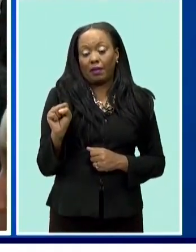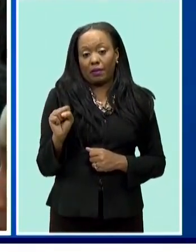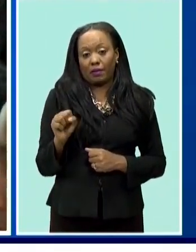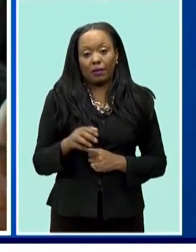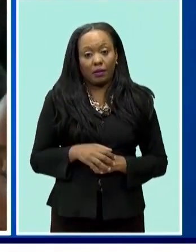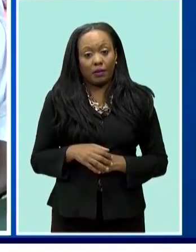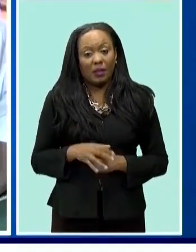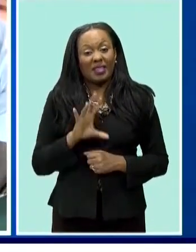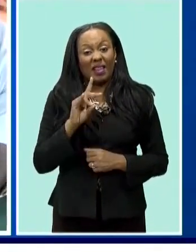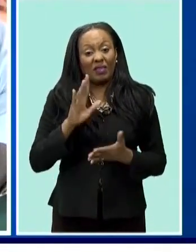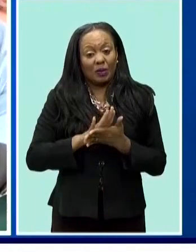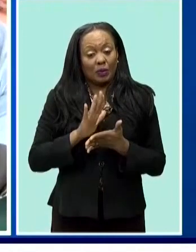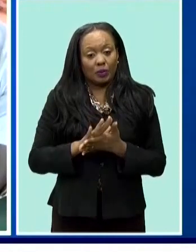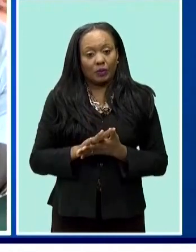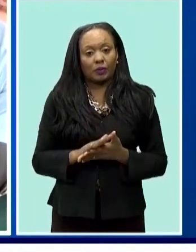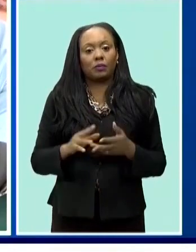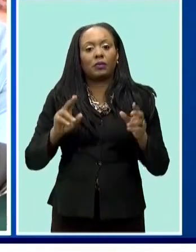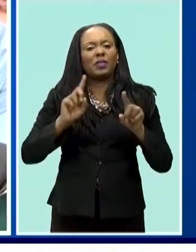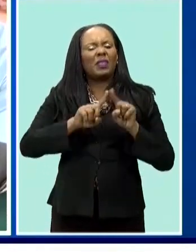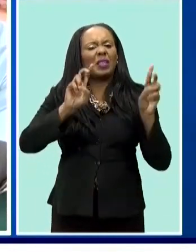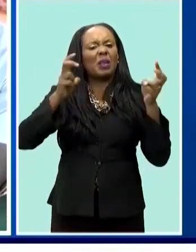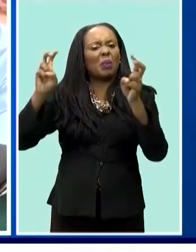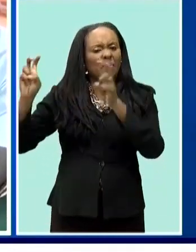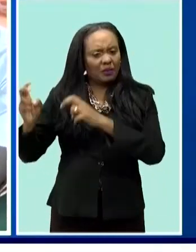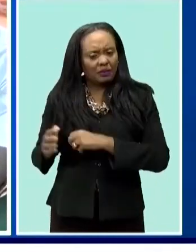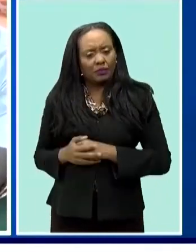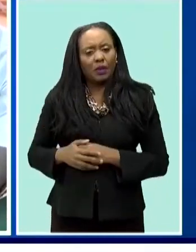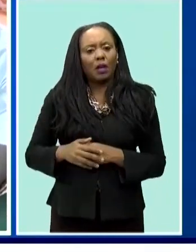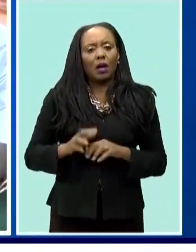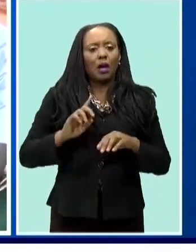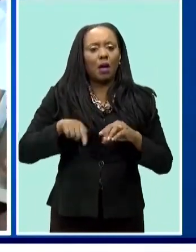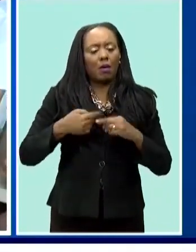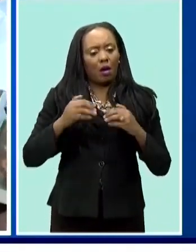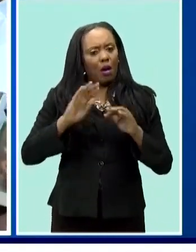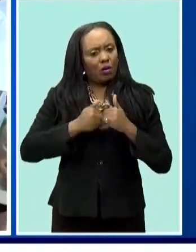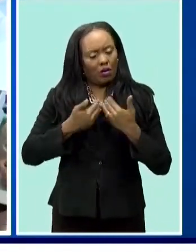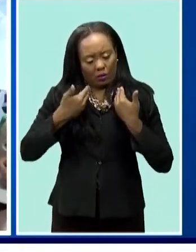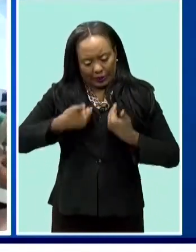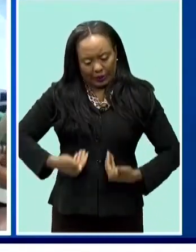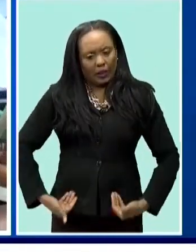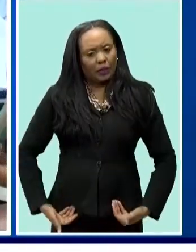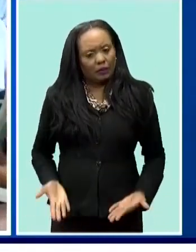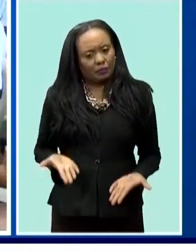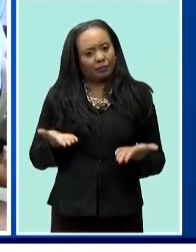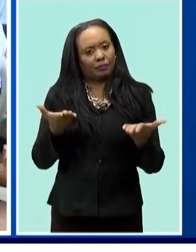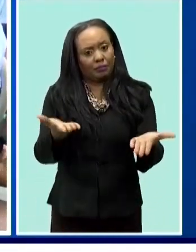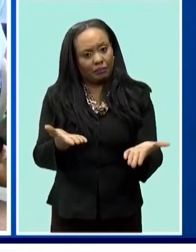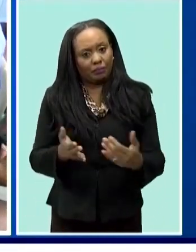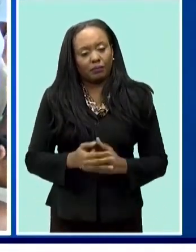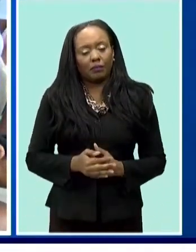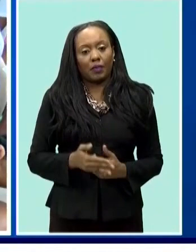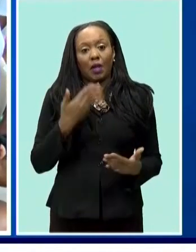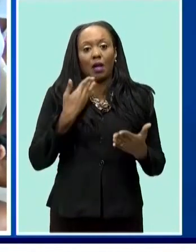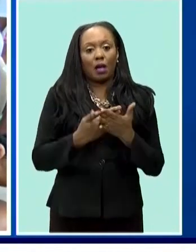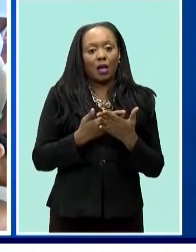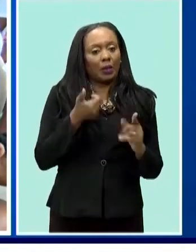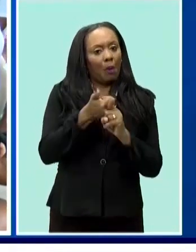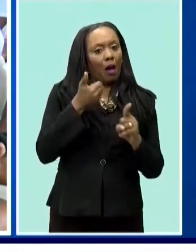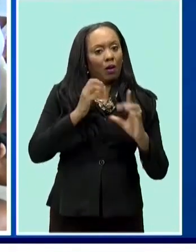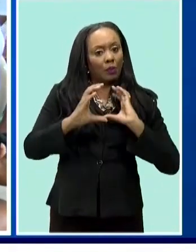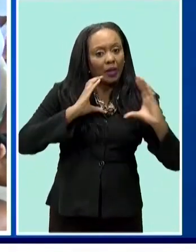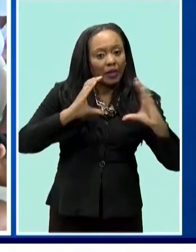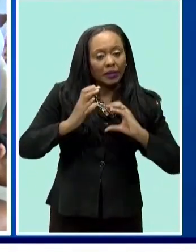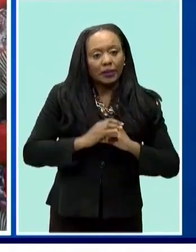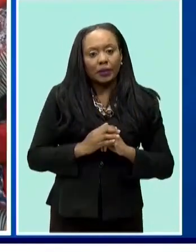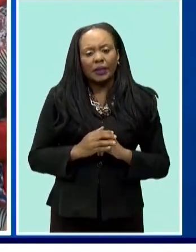program, they dealt with topics including presenting oneself and personal branding, effective communication, dealing with difficult people,